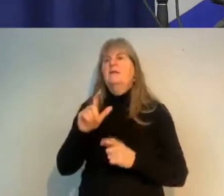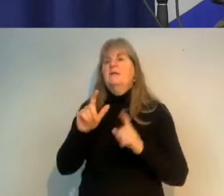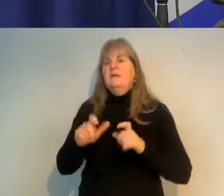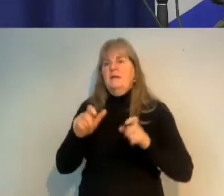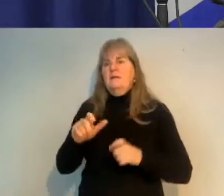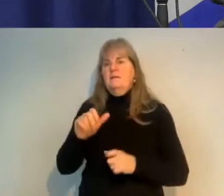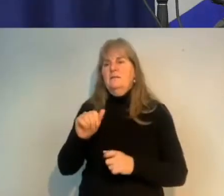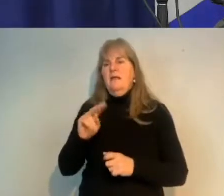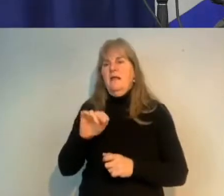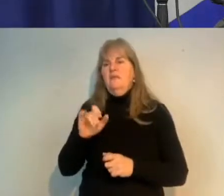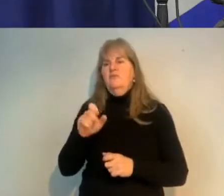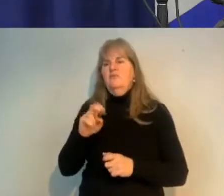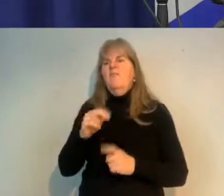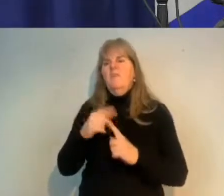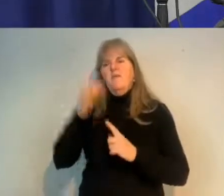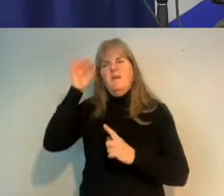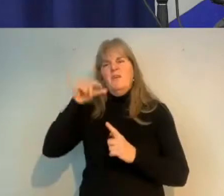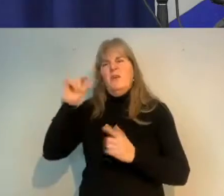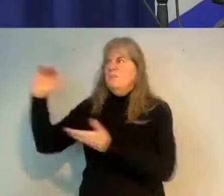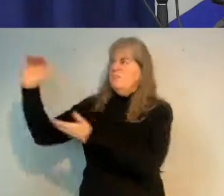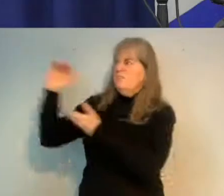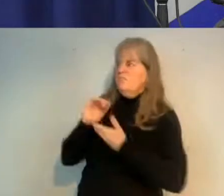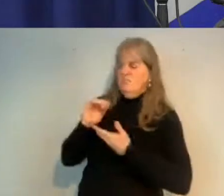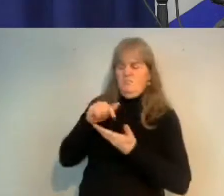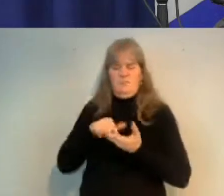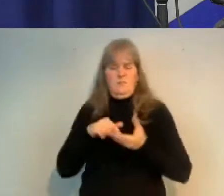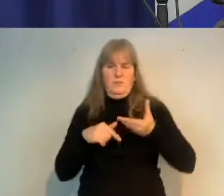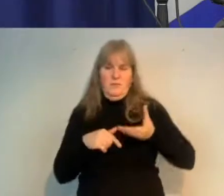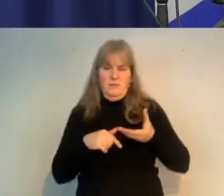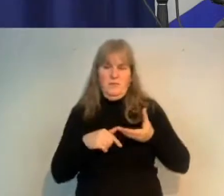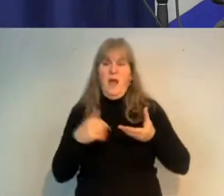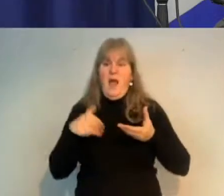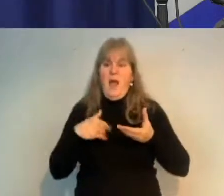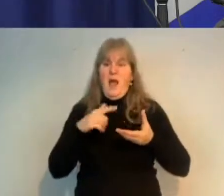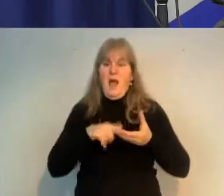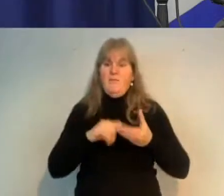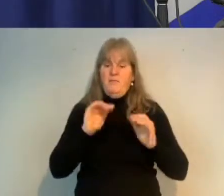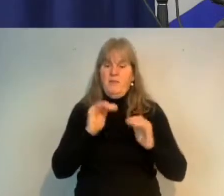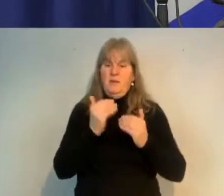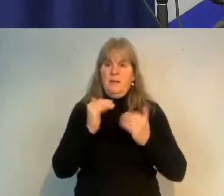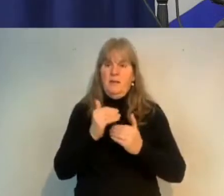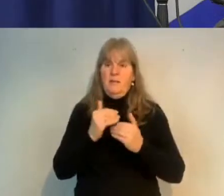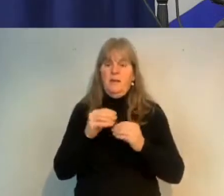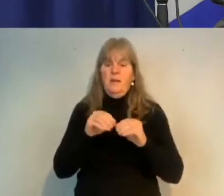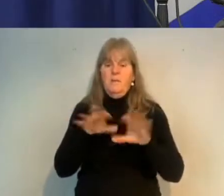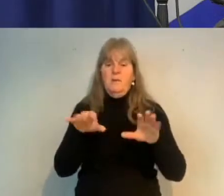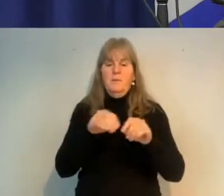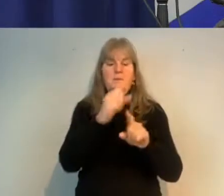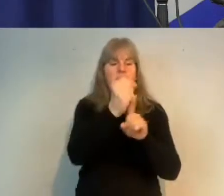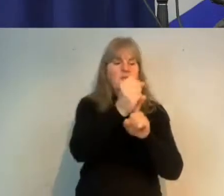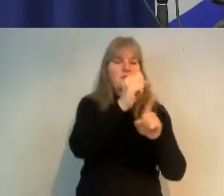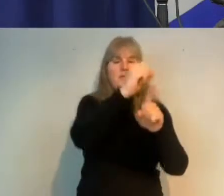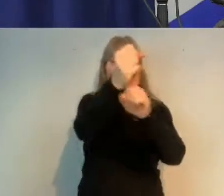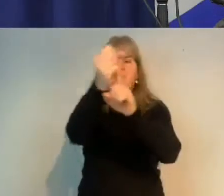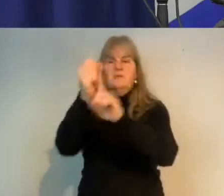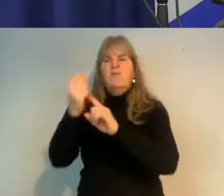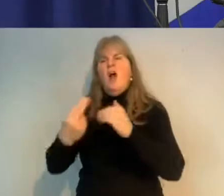government. These have been and are being used to limit spread in outbreaks and settings where there's high risk of spread.